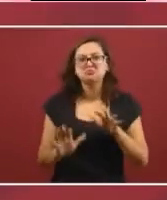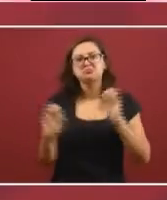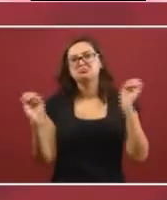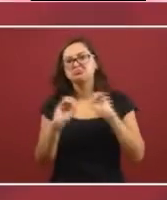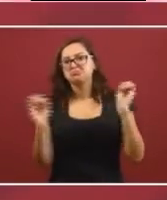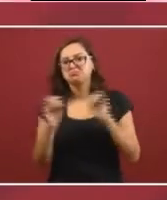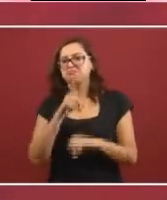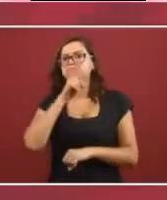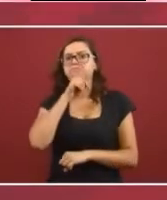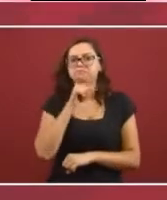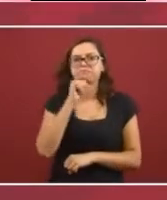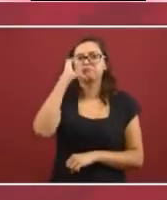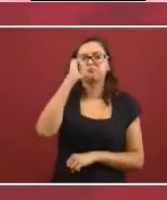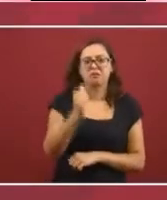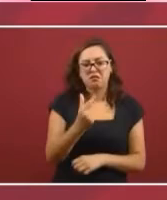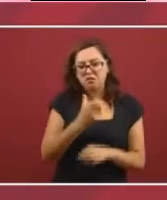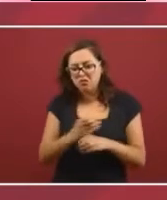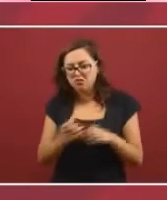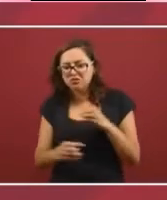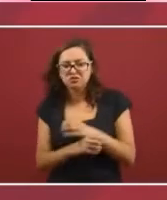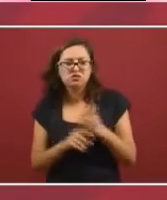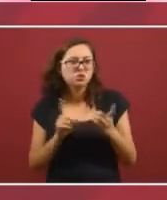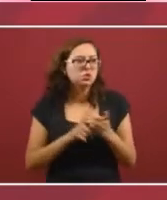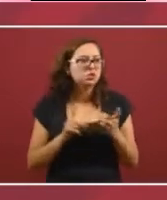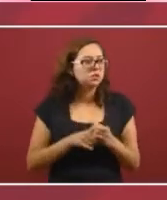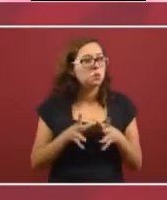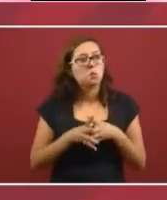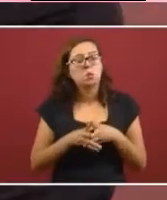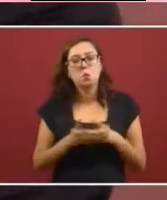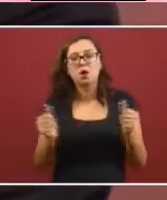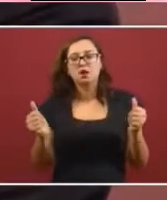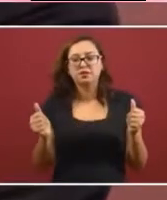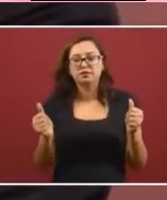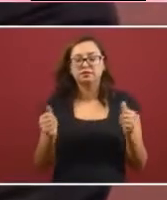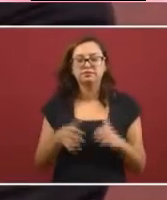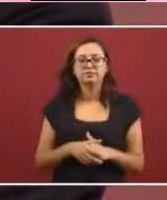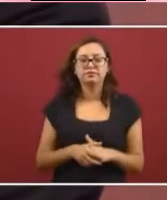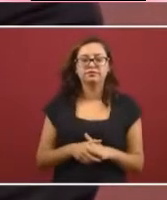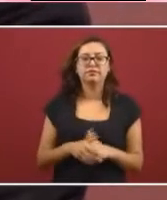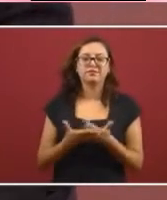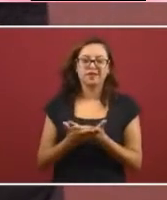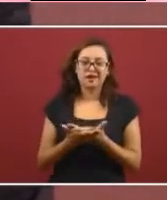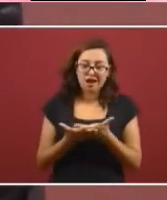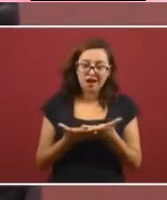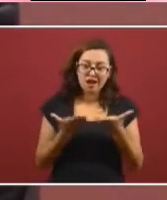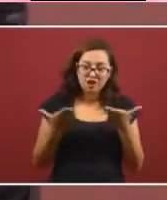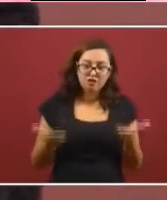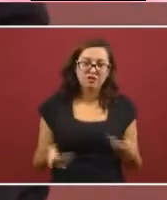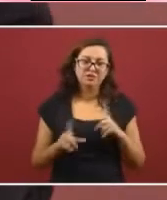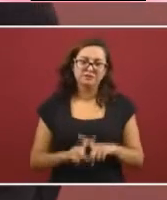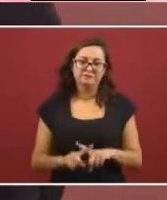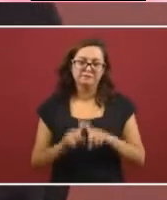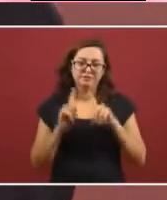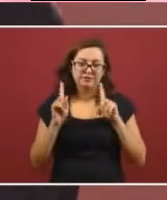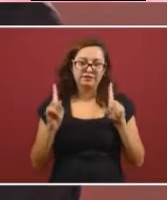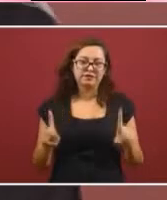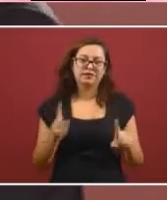knew where those goods wound up. Now, we have